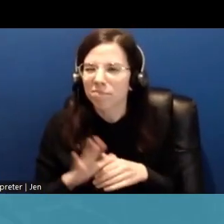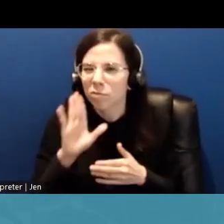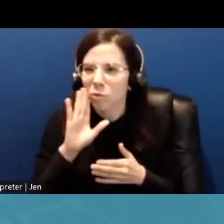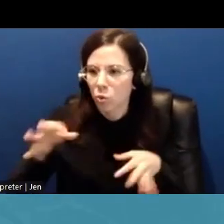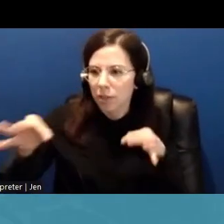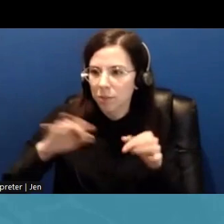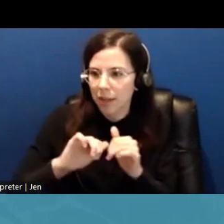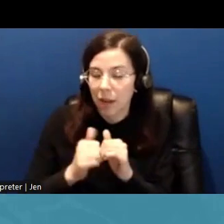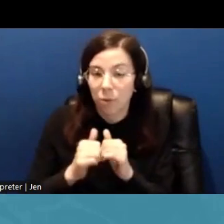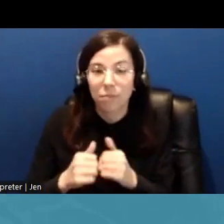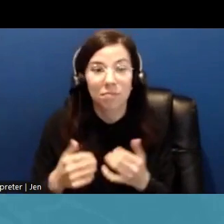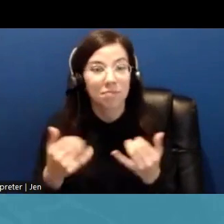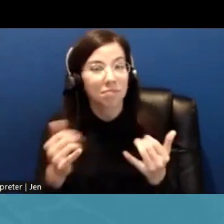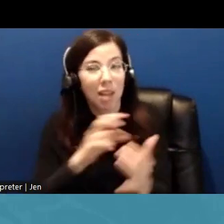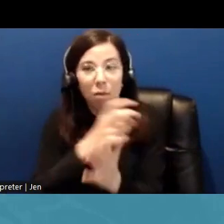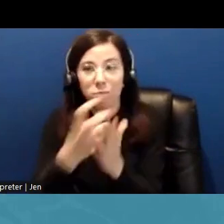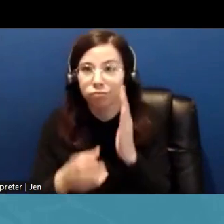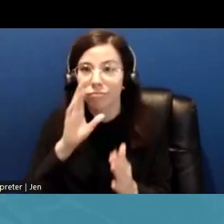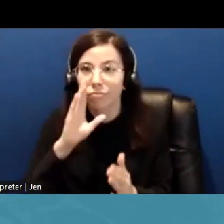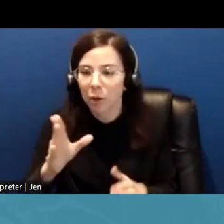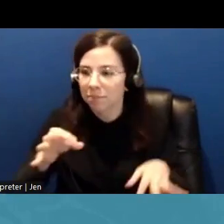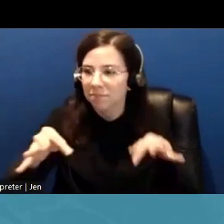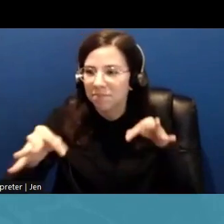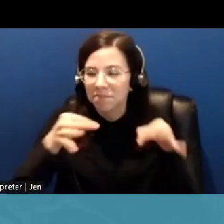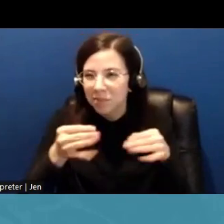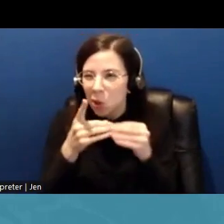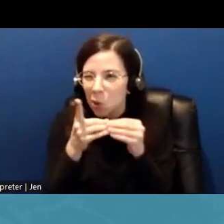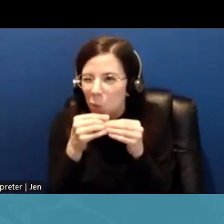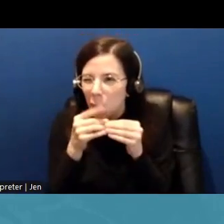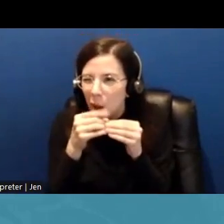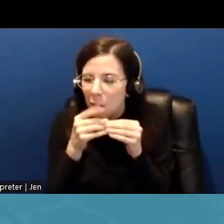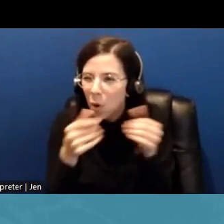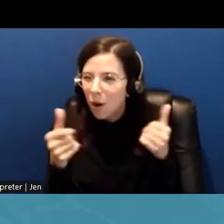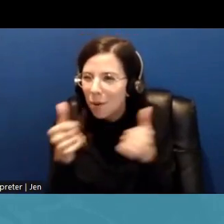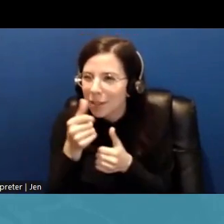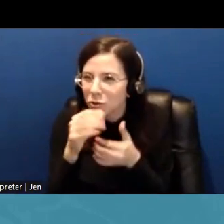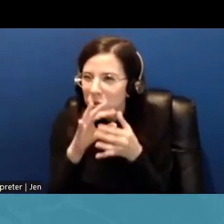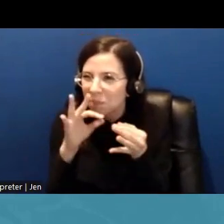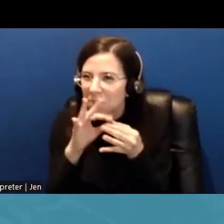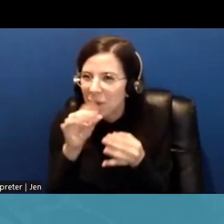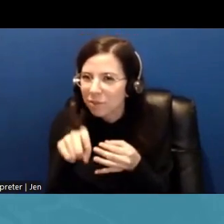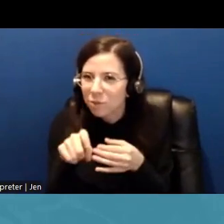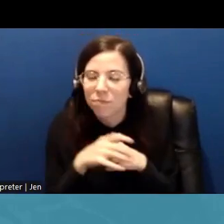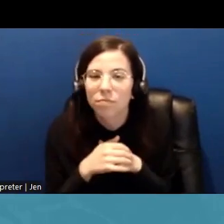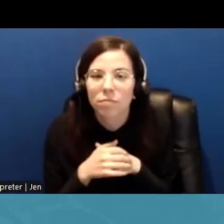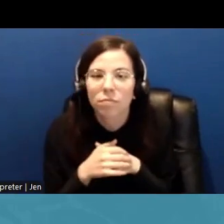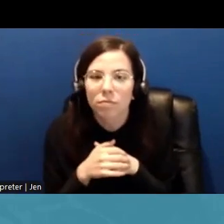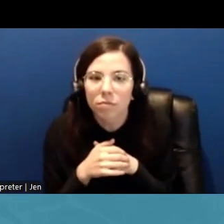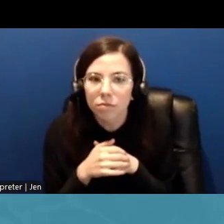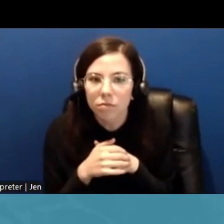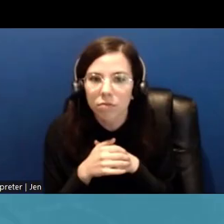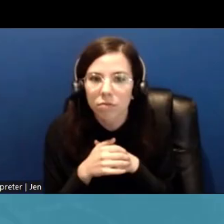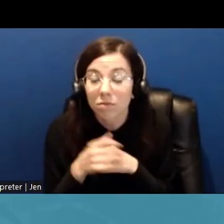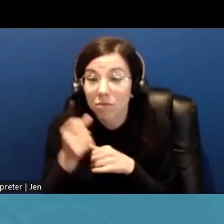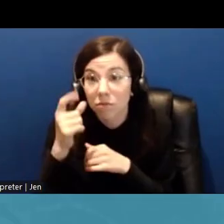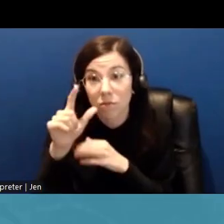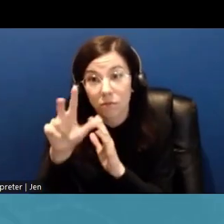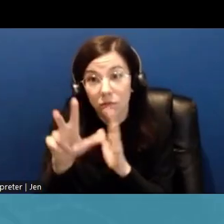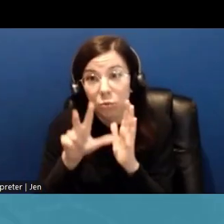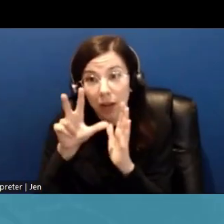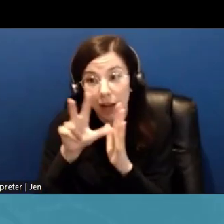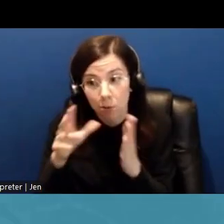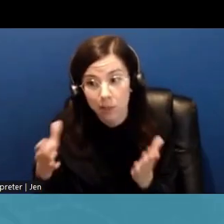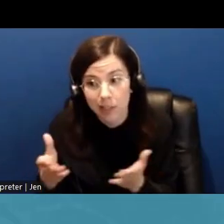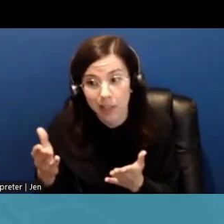So let's jump in with one last administrative moment. The administrative moment, we have 3 hours together.